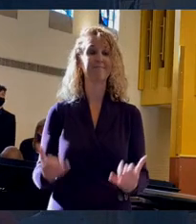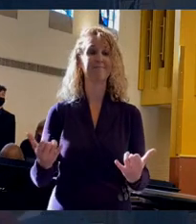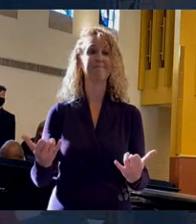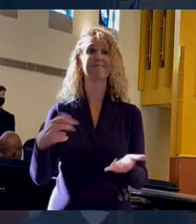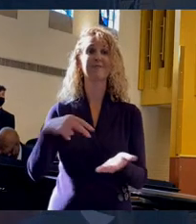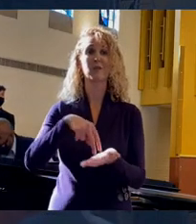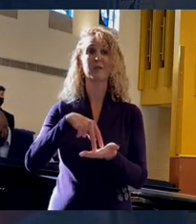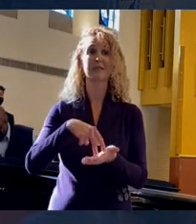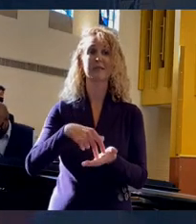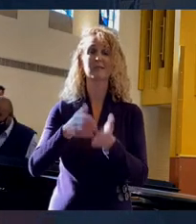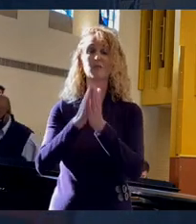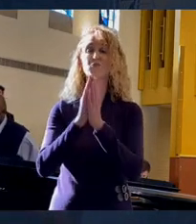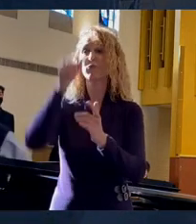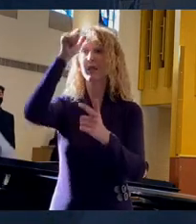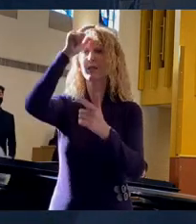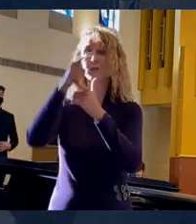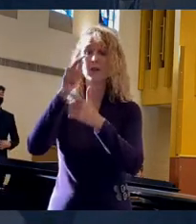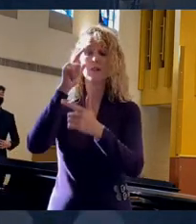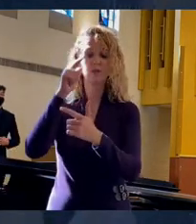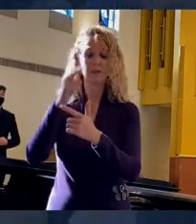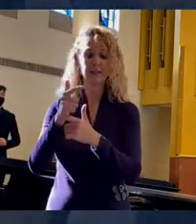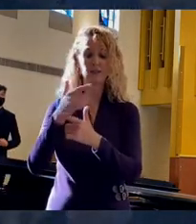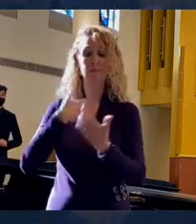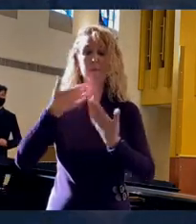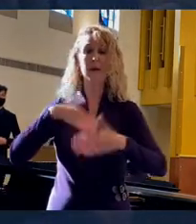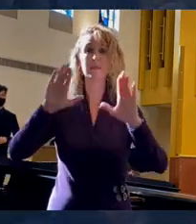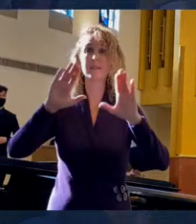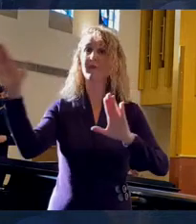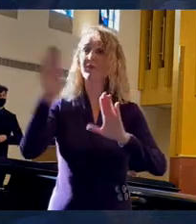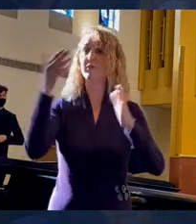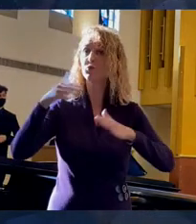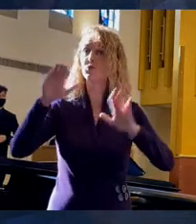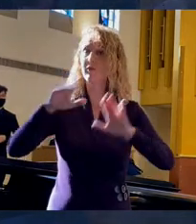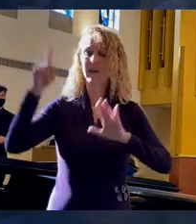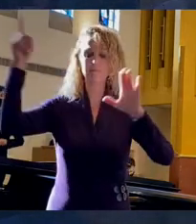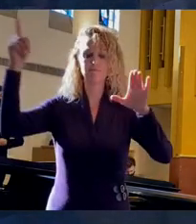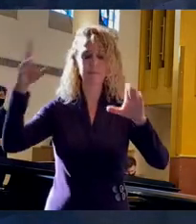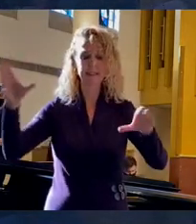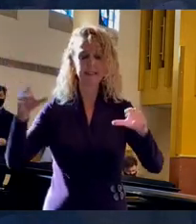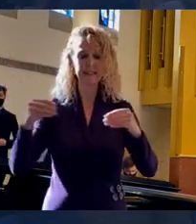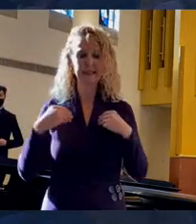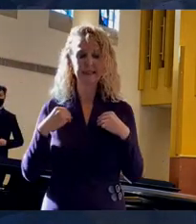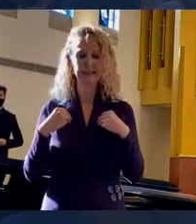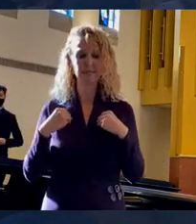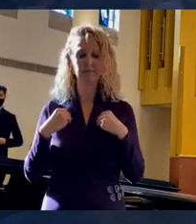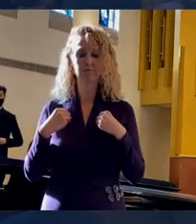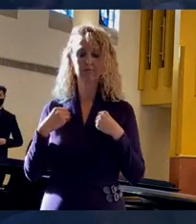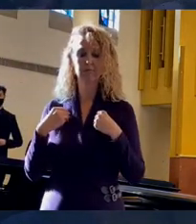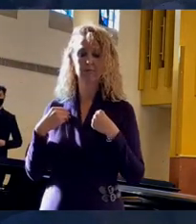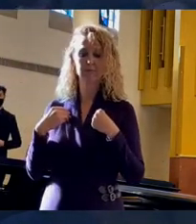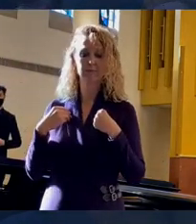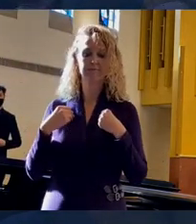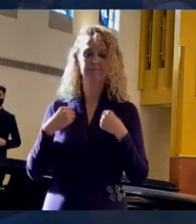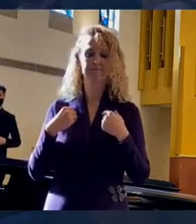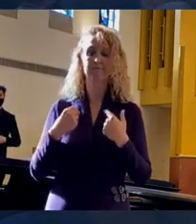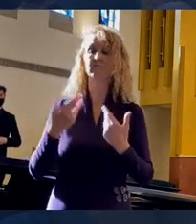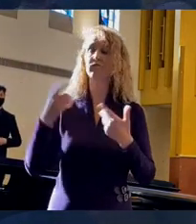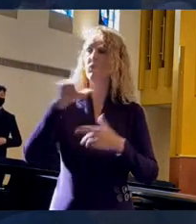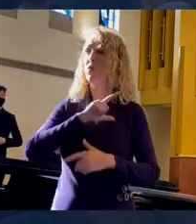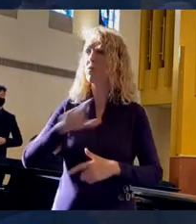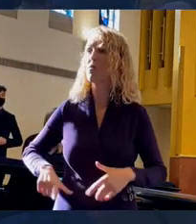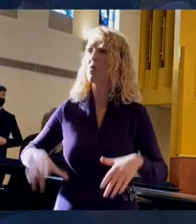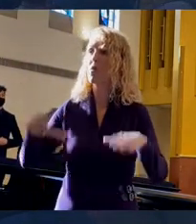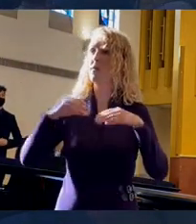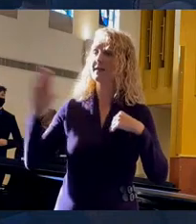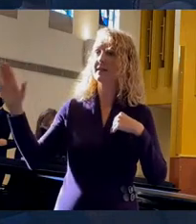Please stand. Pray, my brothers and sisters, that my sacrifice and yours may be acceptable to our loving God. May the Lord accept the sacrifice at